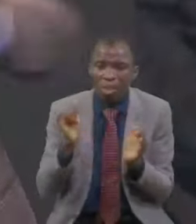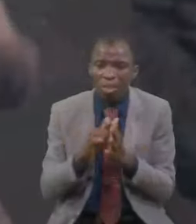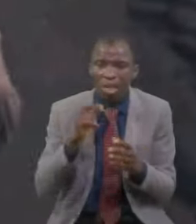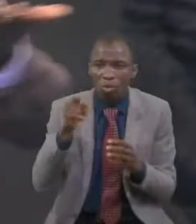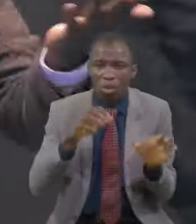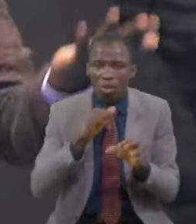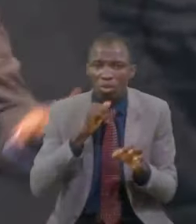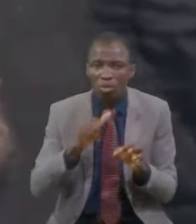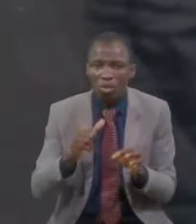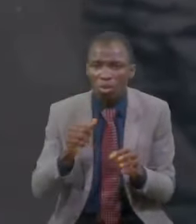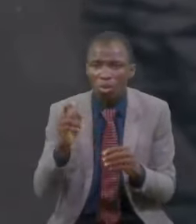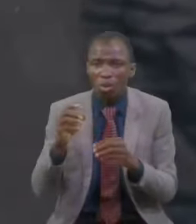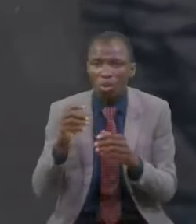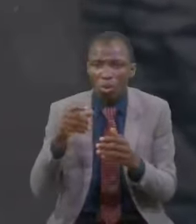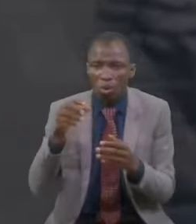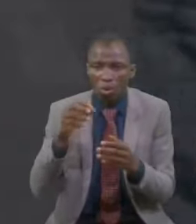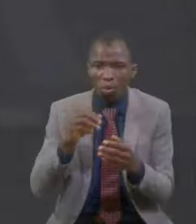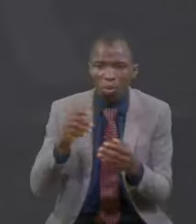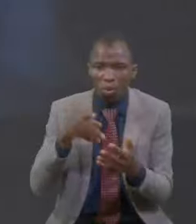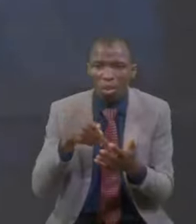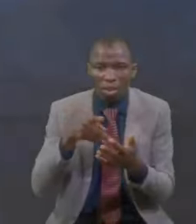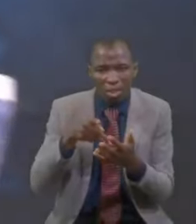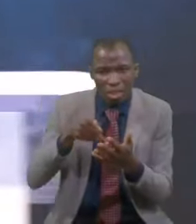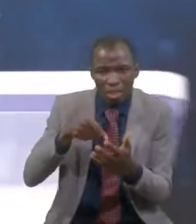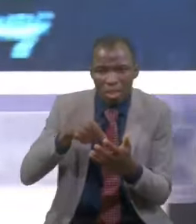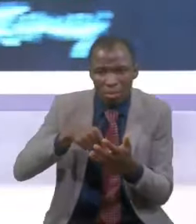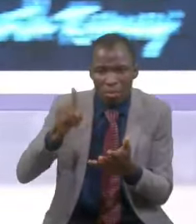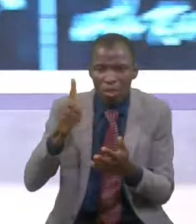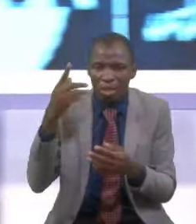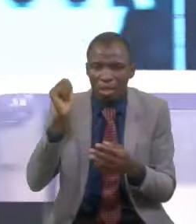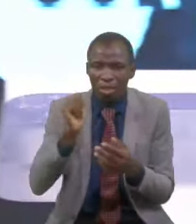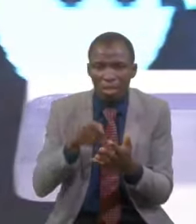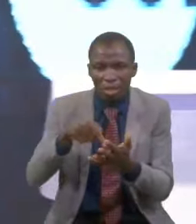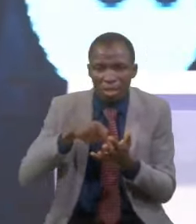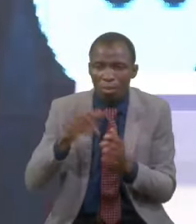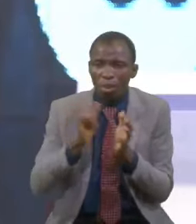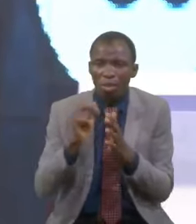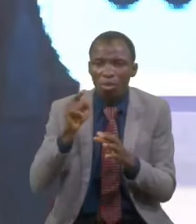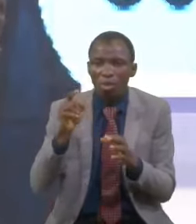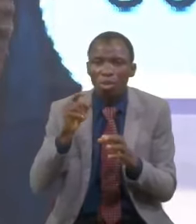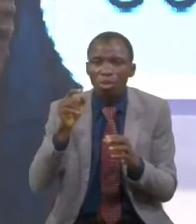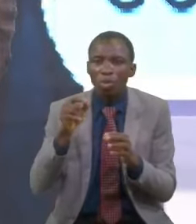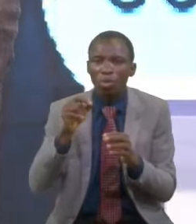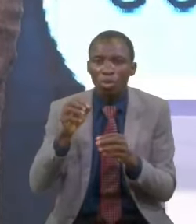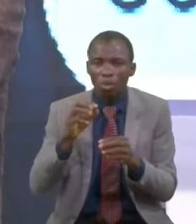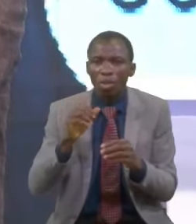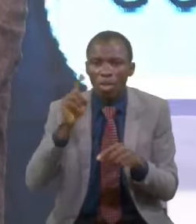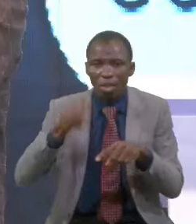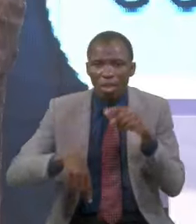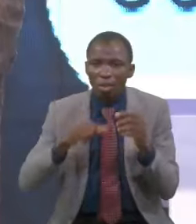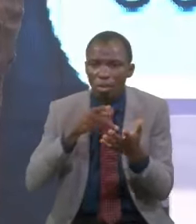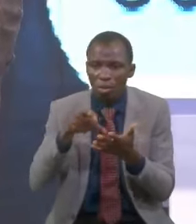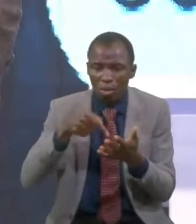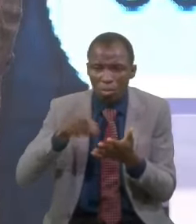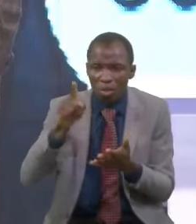debt I could not pay. And then Jesus came and took my debt.